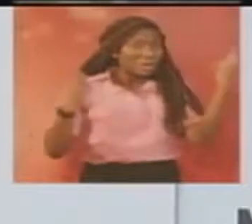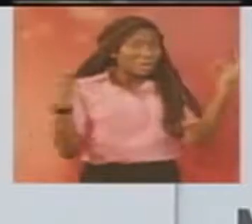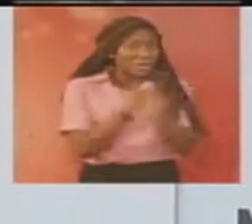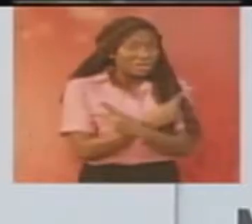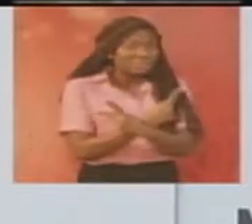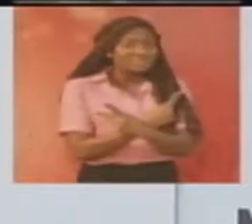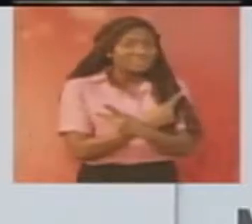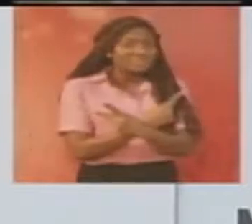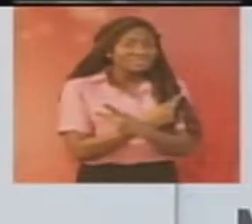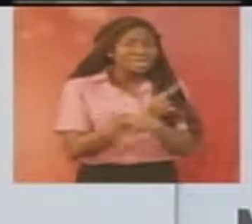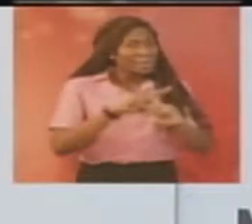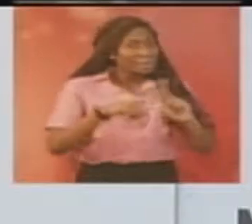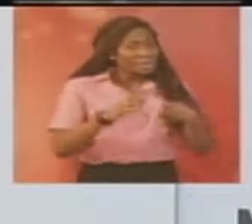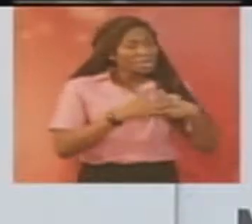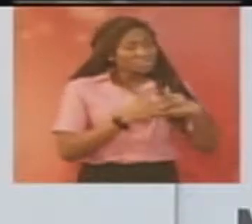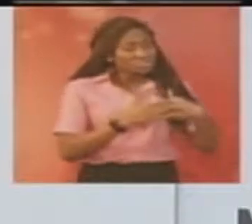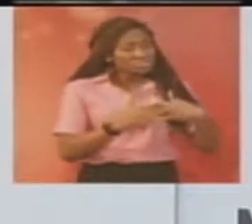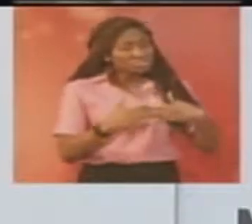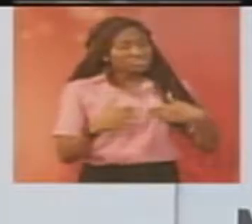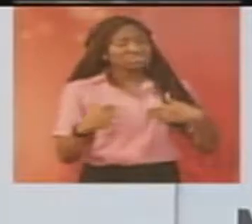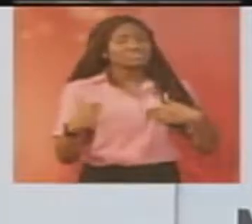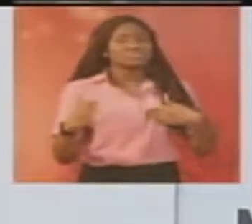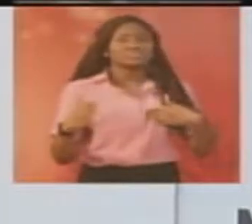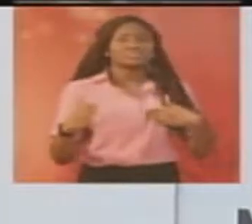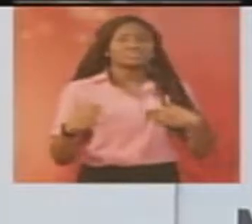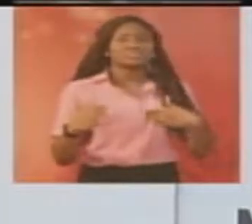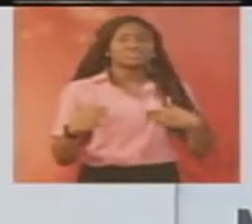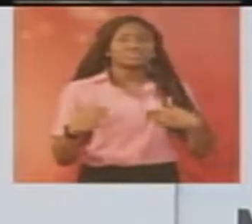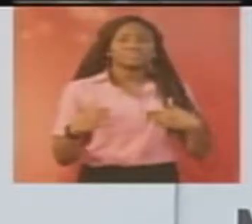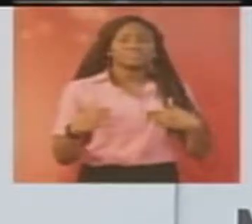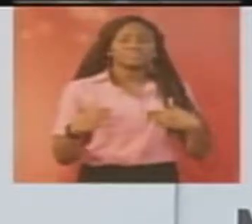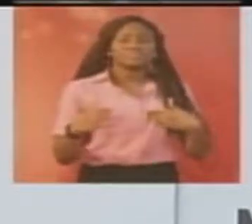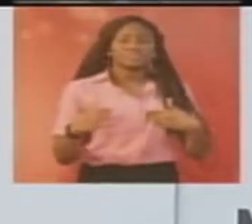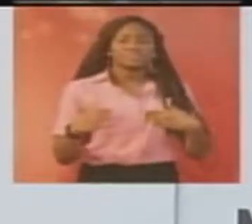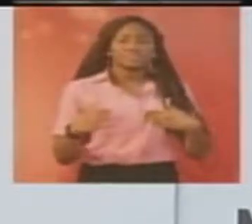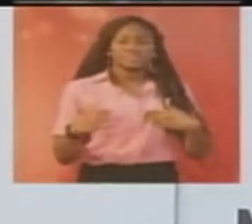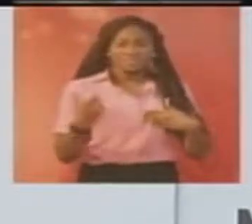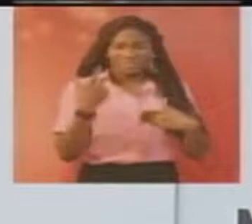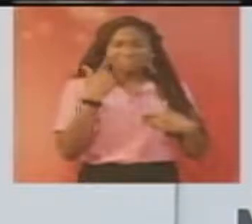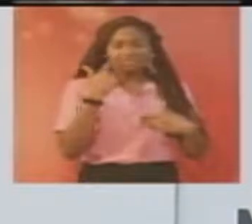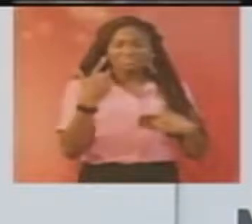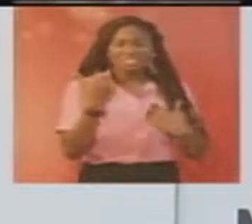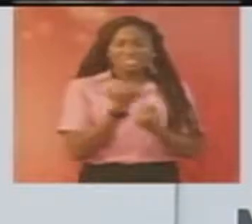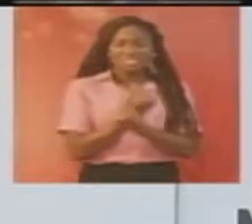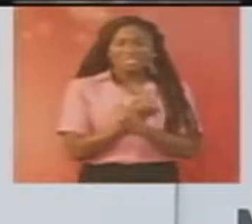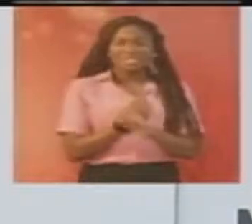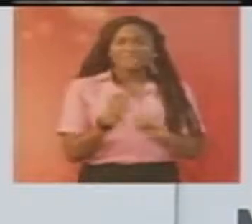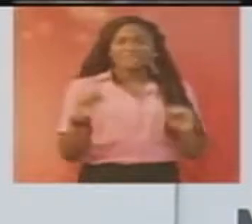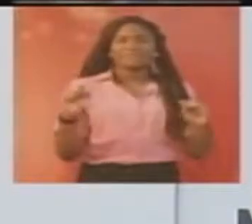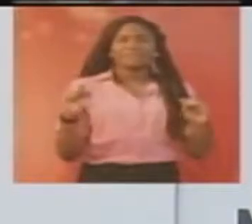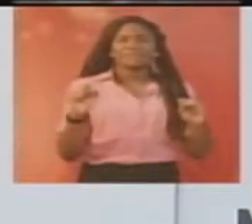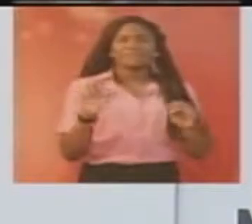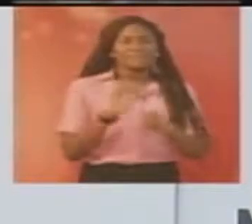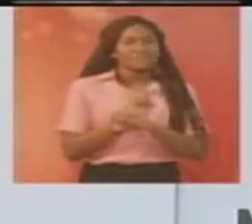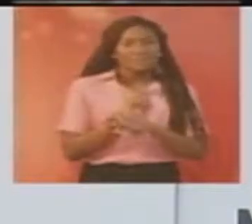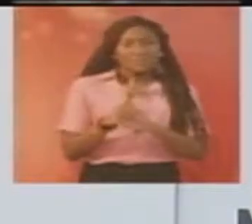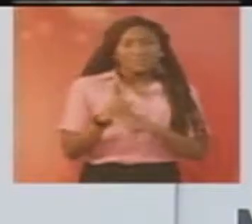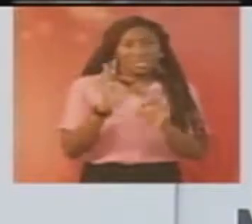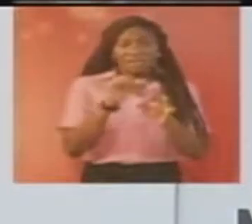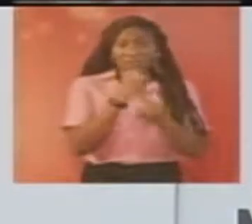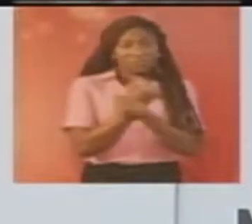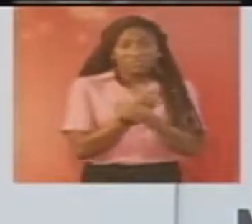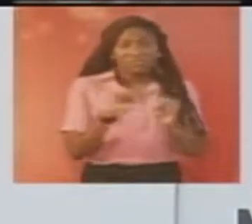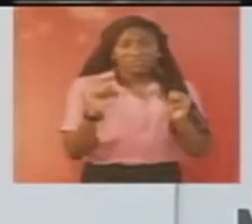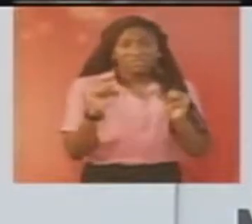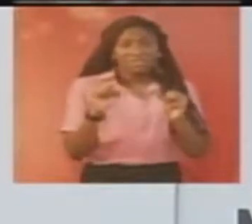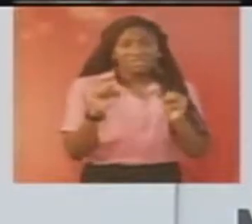all the vaccines we've been discussing, this has been, they appear to be very safe. Or else they would not have put them into 30,000